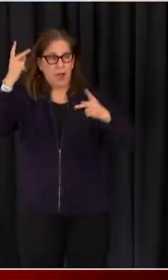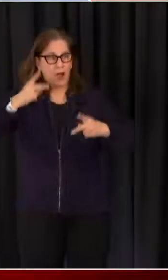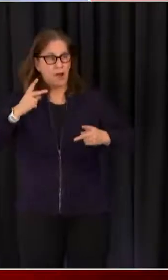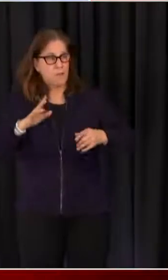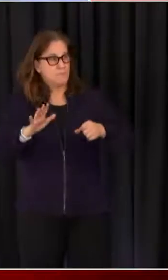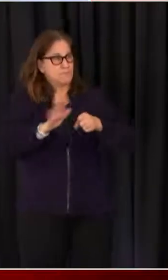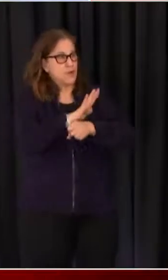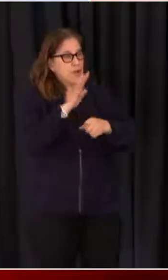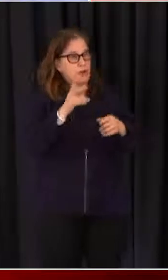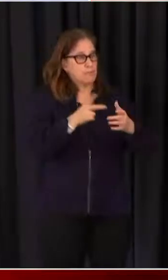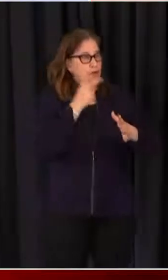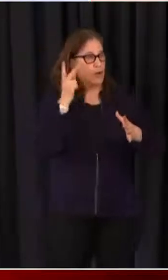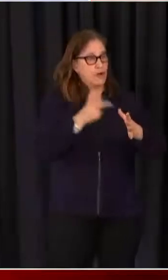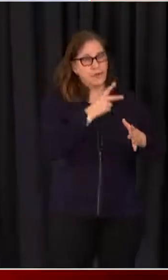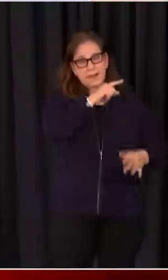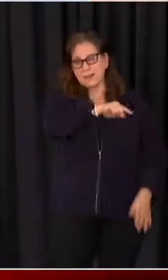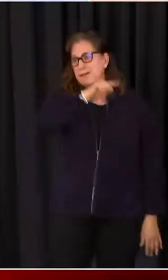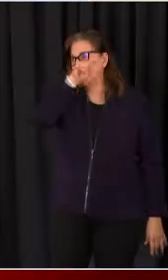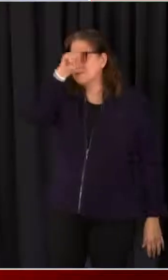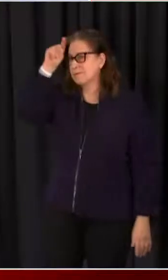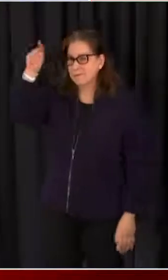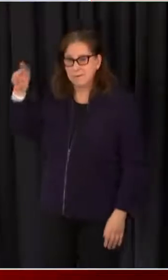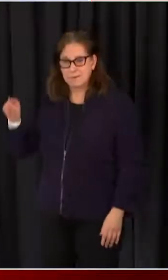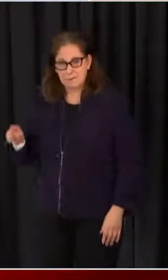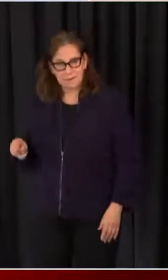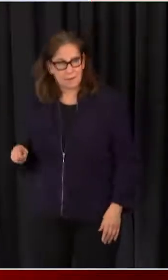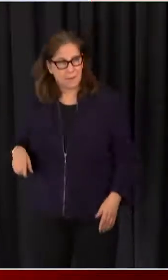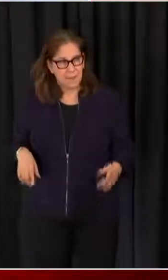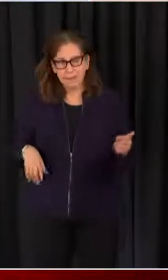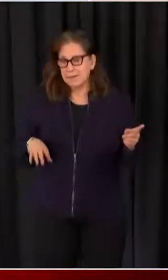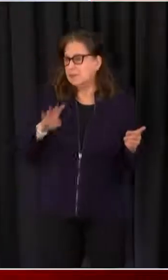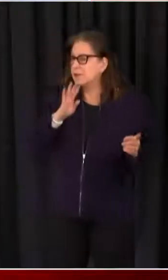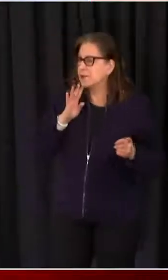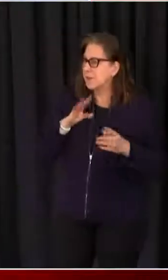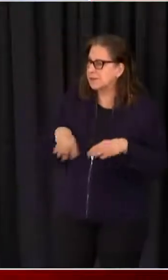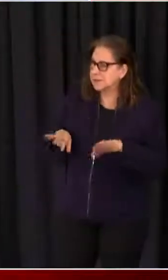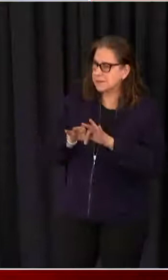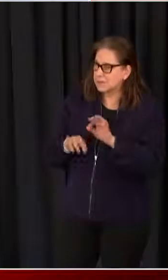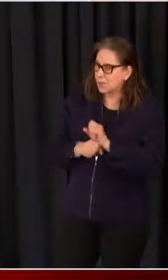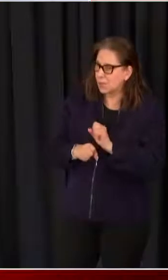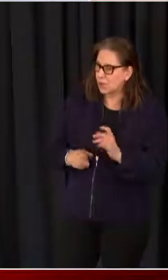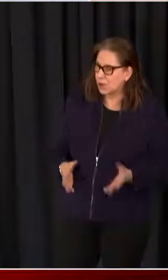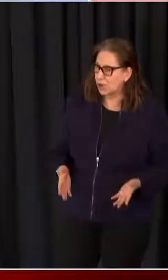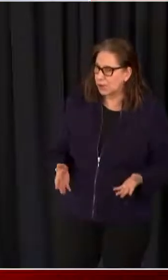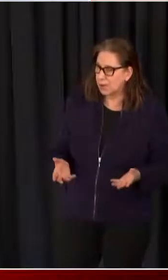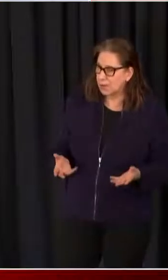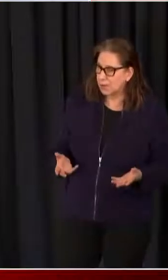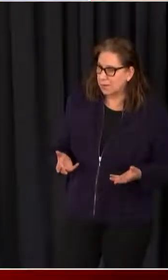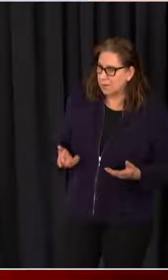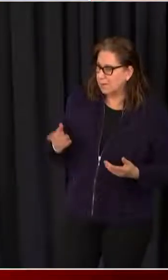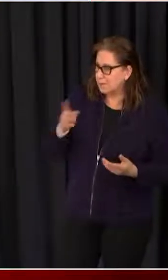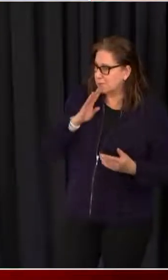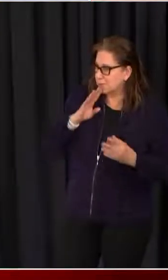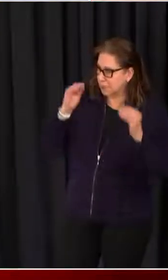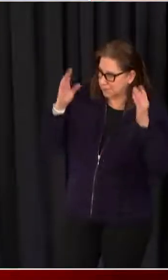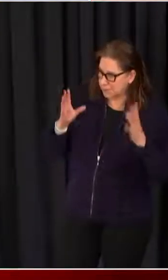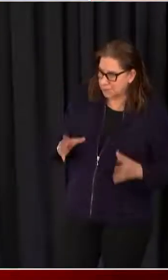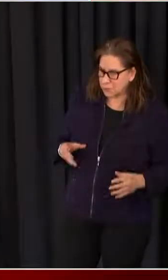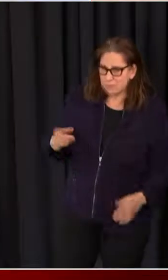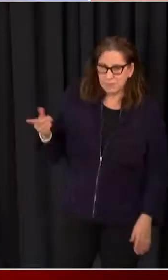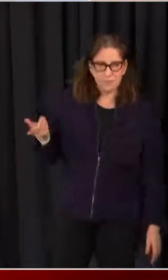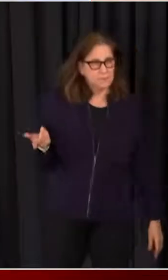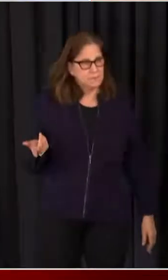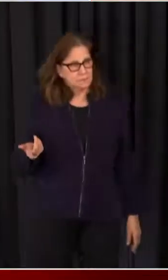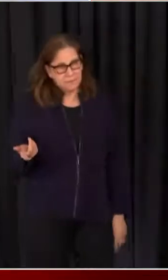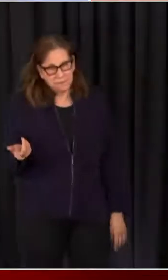wait as we look? I know you mentioned essential workers. But yeah, can you explain how teachers and when they can expect to get the vaccine,